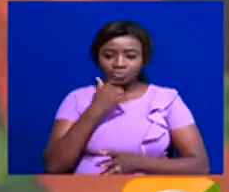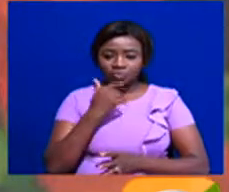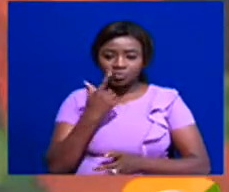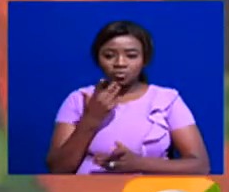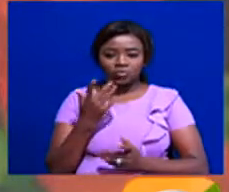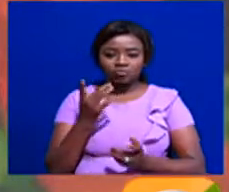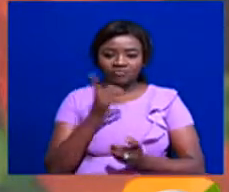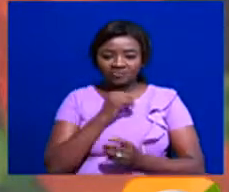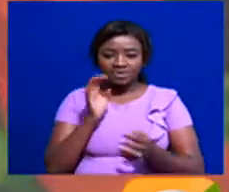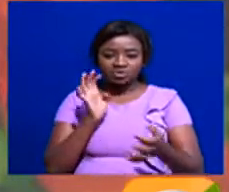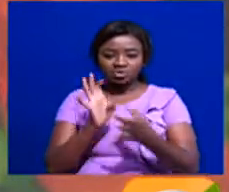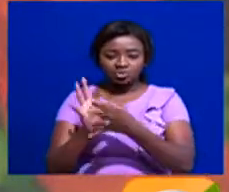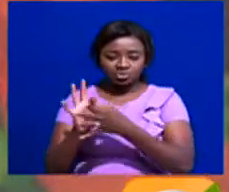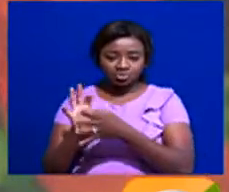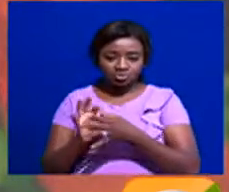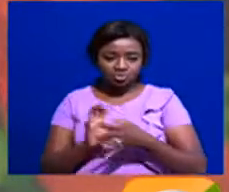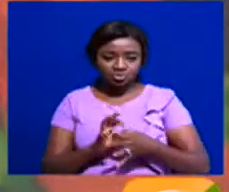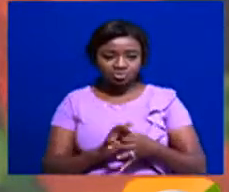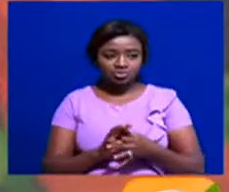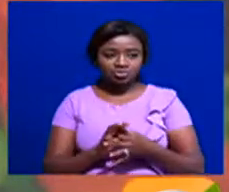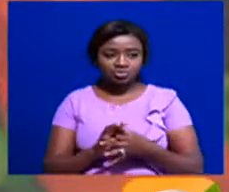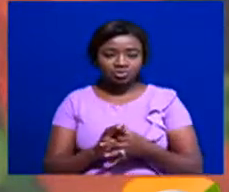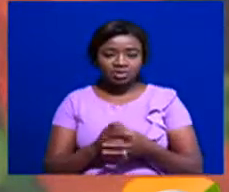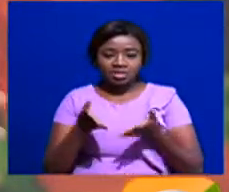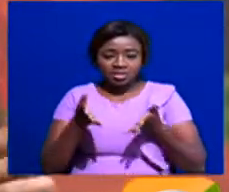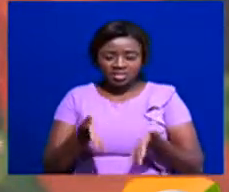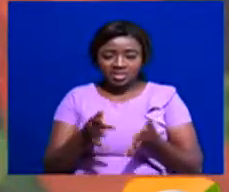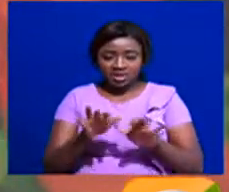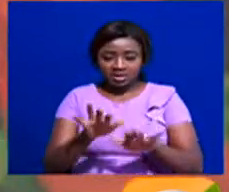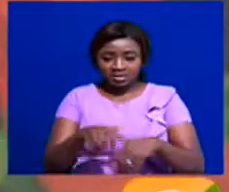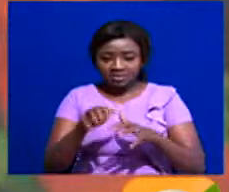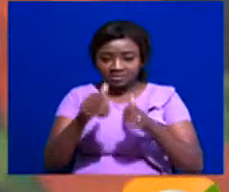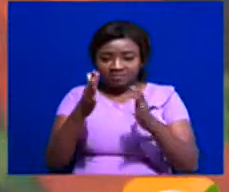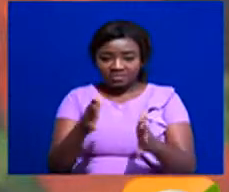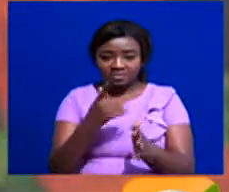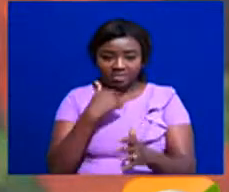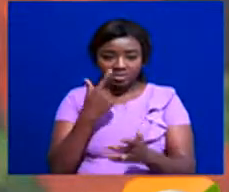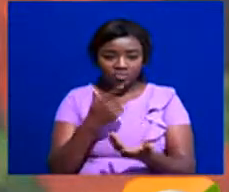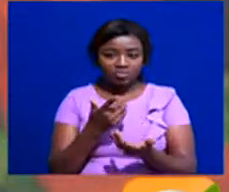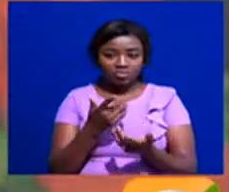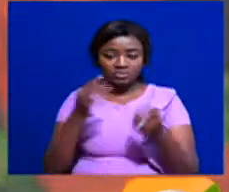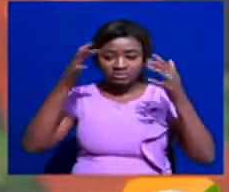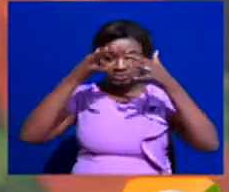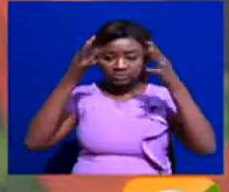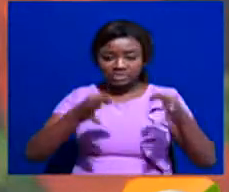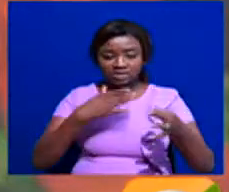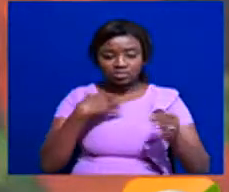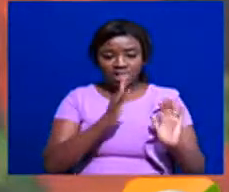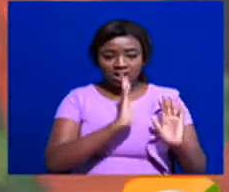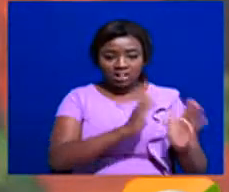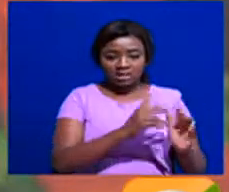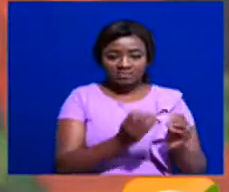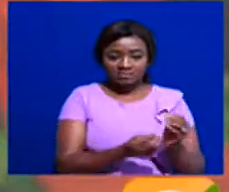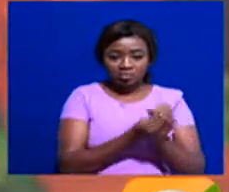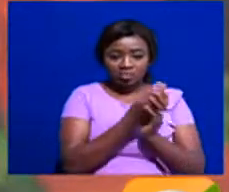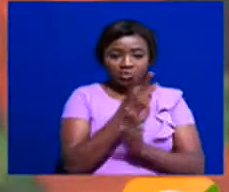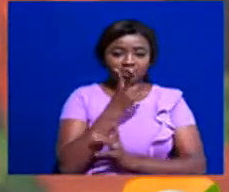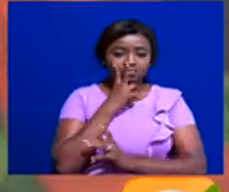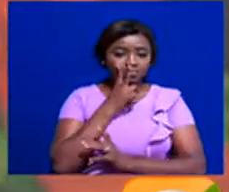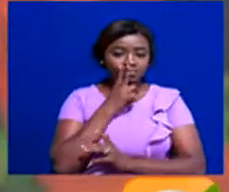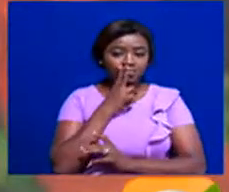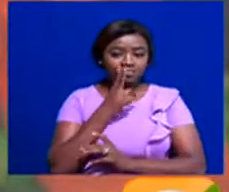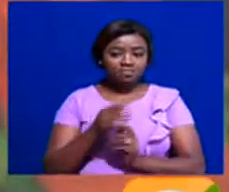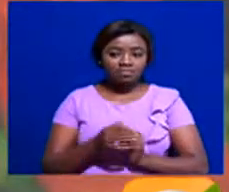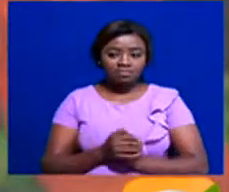know, the growing number of farmers who are opting out of tobacco. So you can see we have covered some good